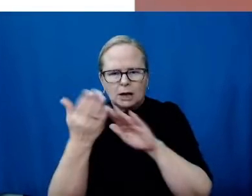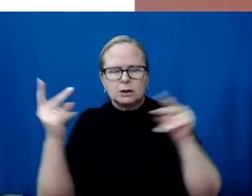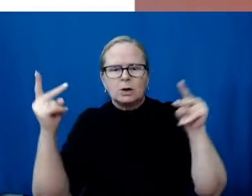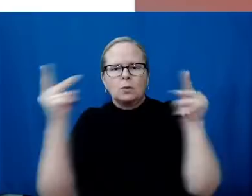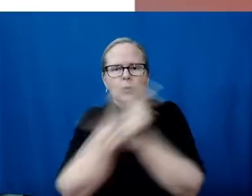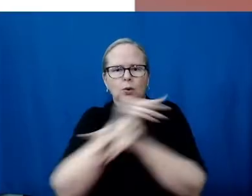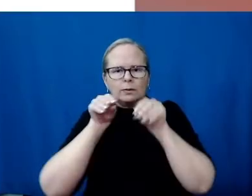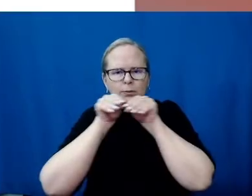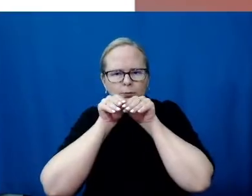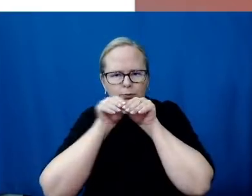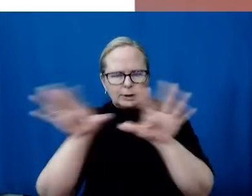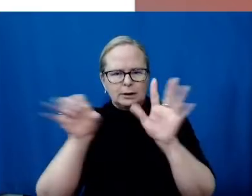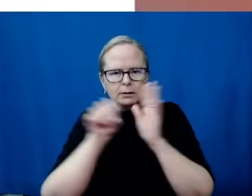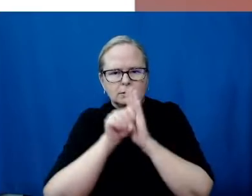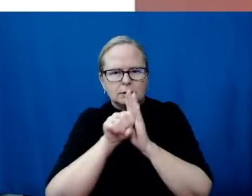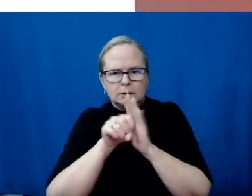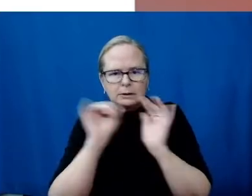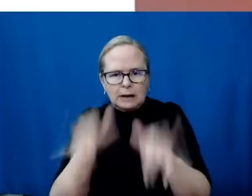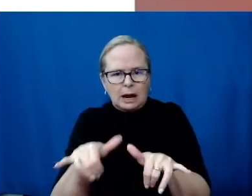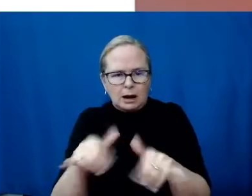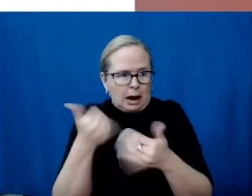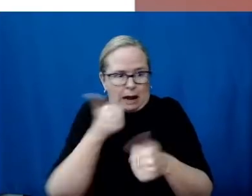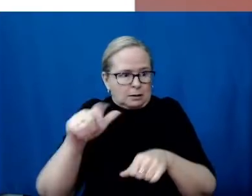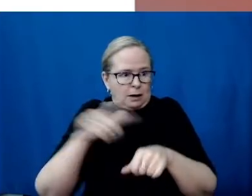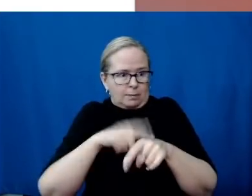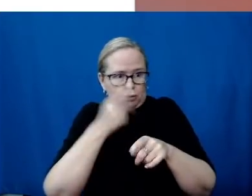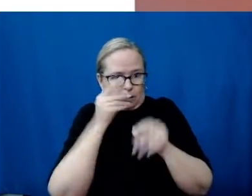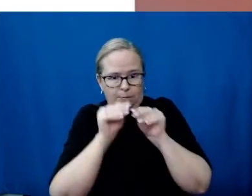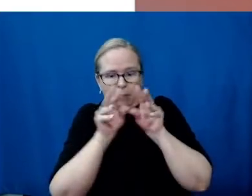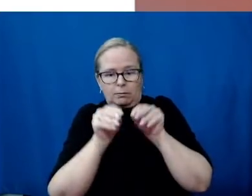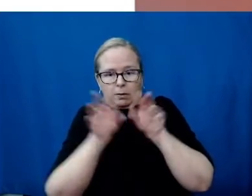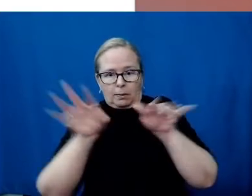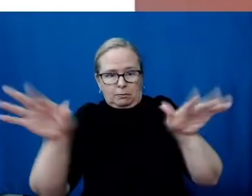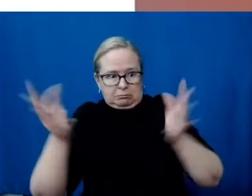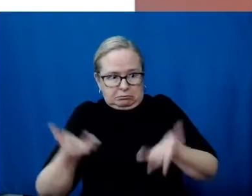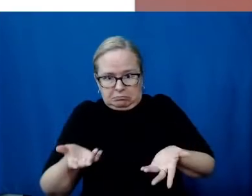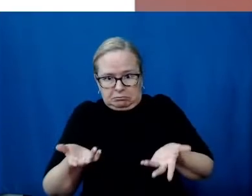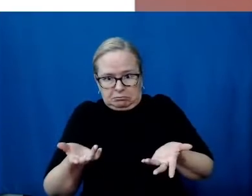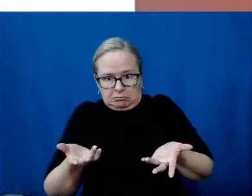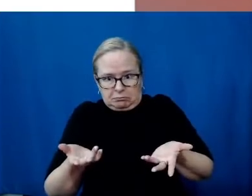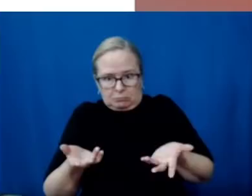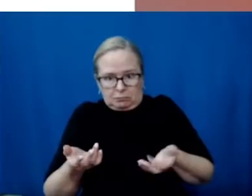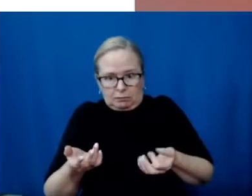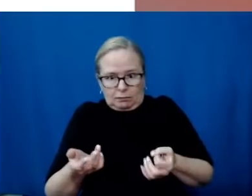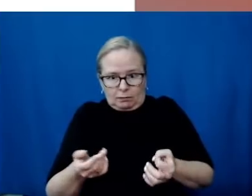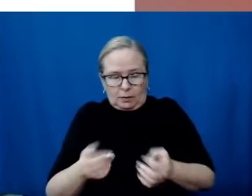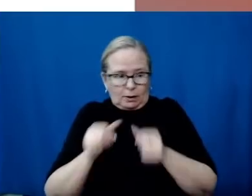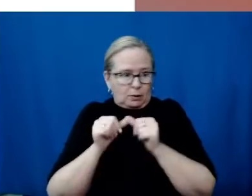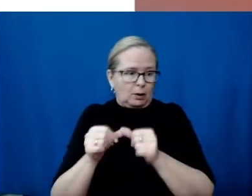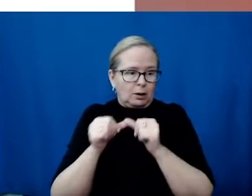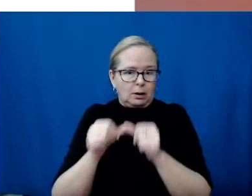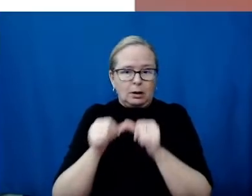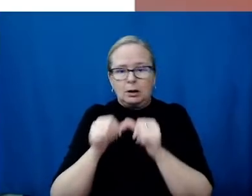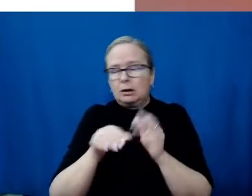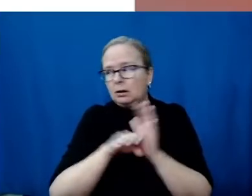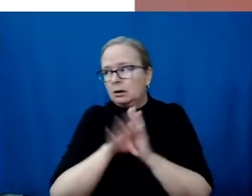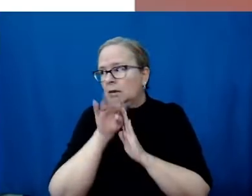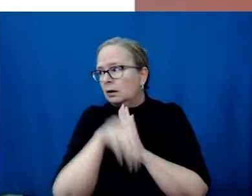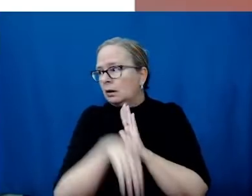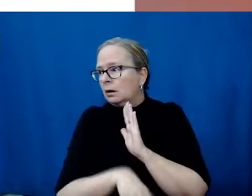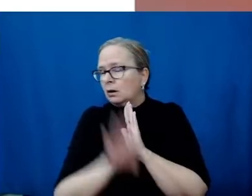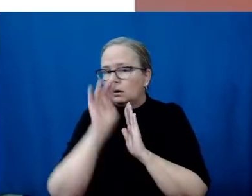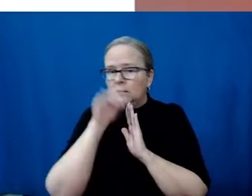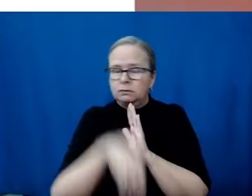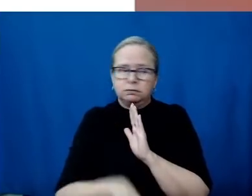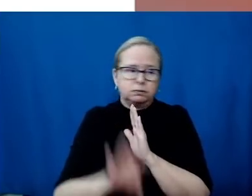or just transmitting faster. So basically, we will be all the time on the roller coaster of